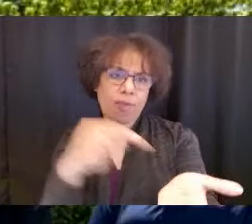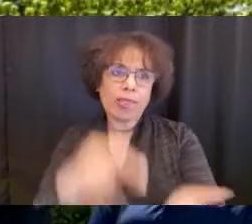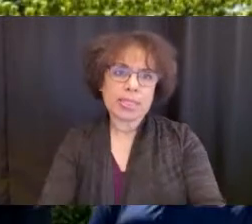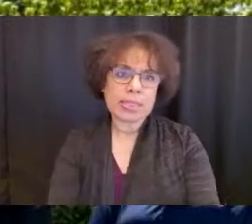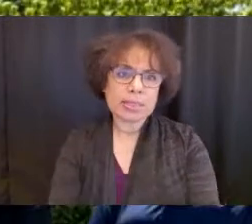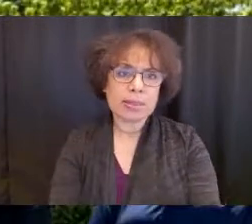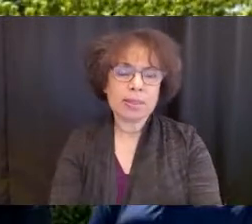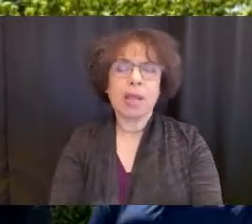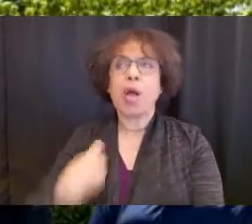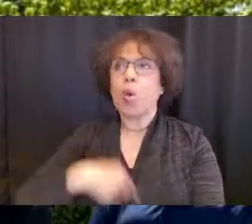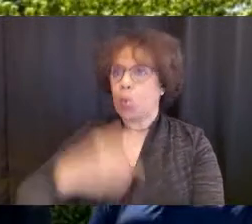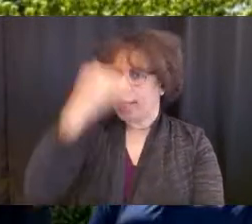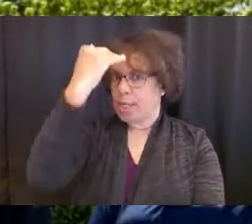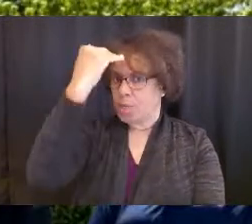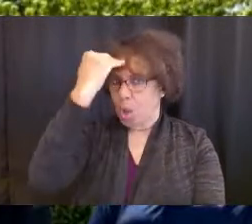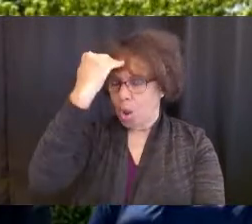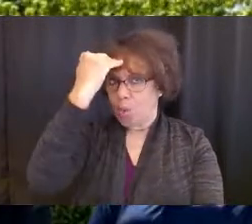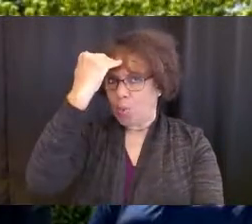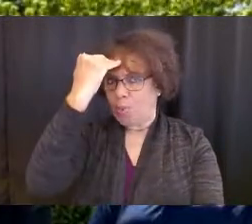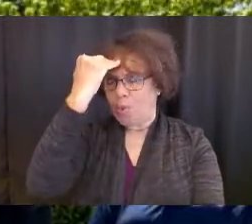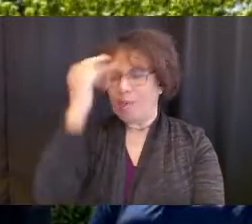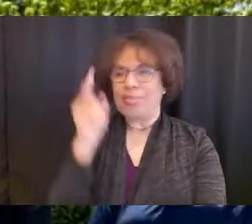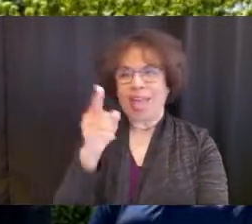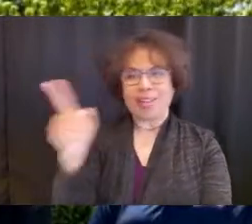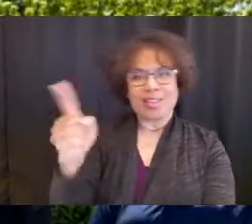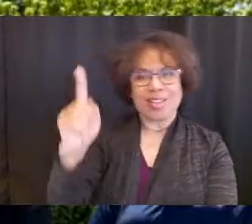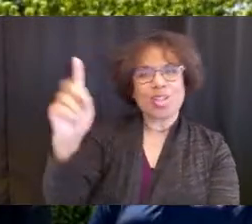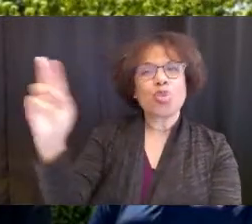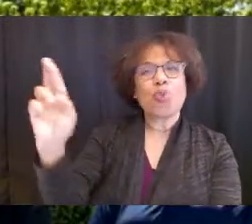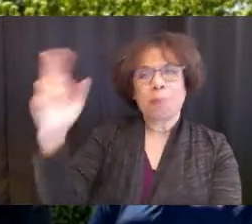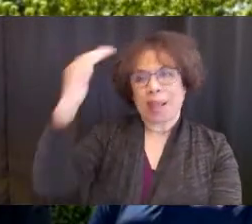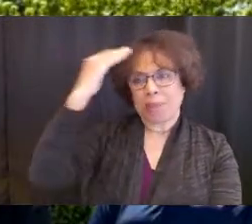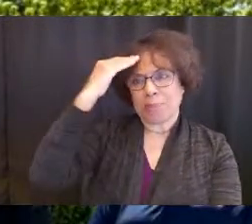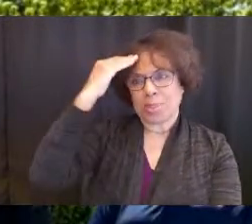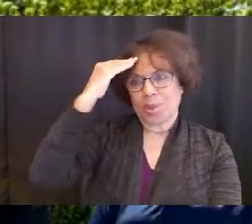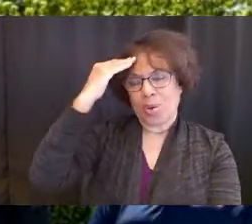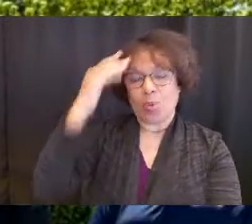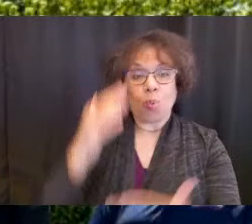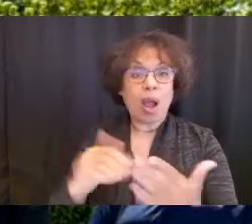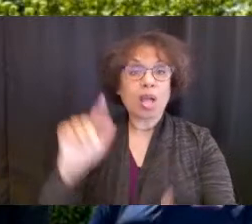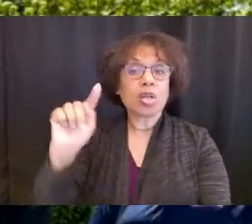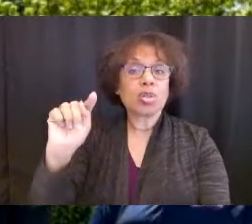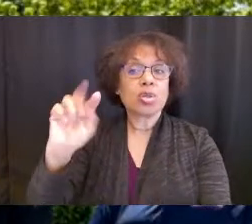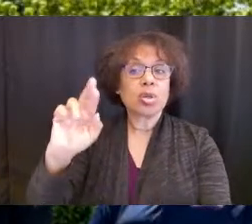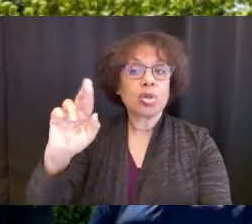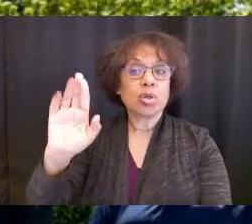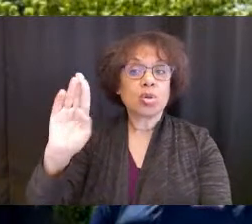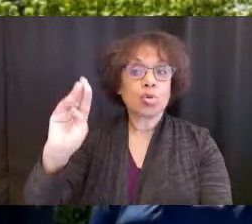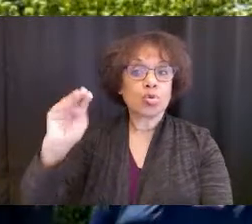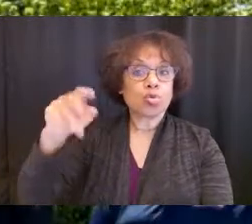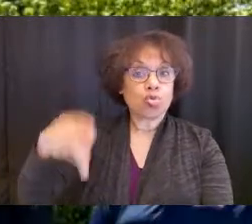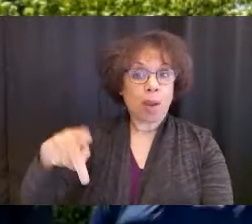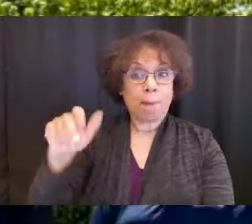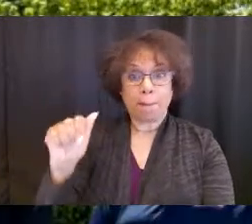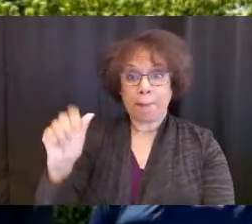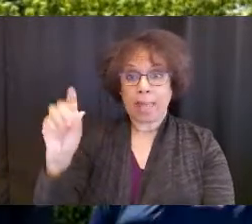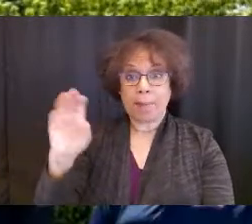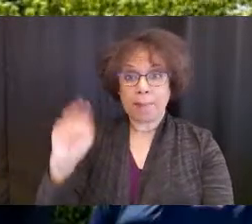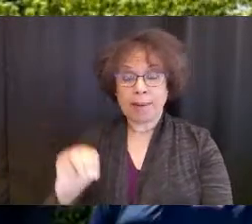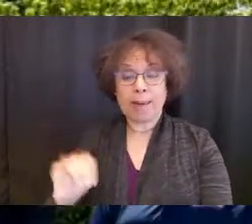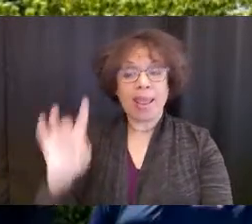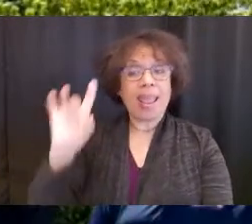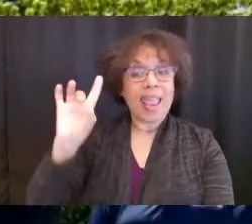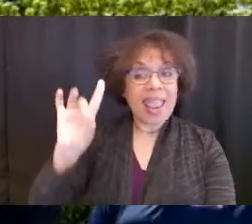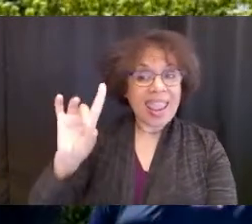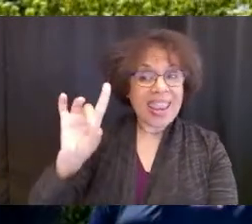we know that they understand what this is about because in the Trump administration, where $8